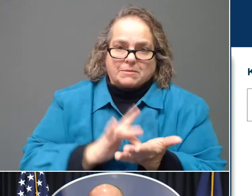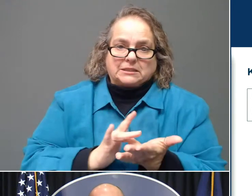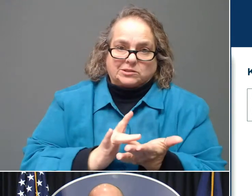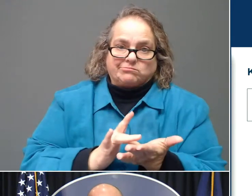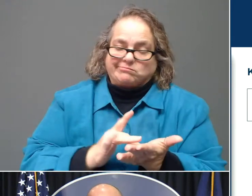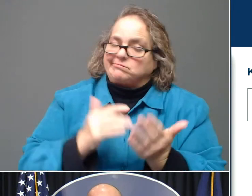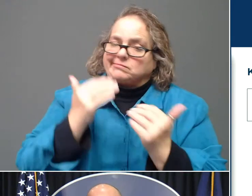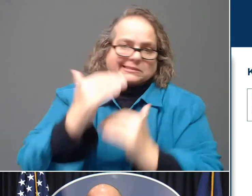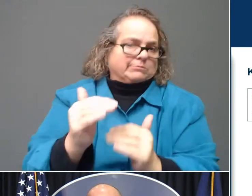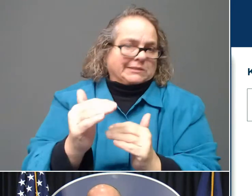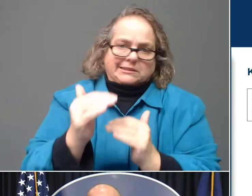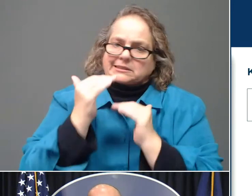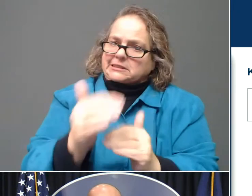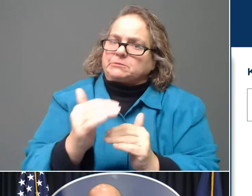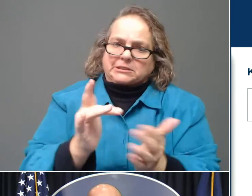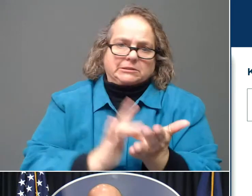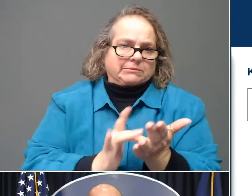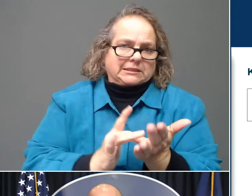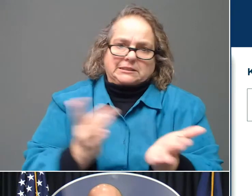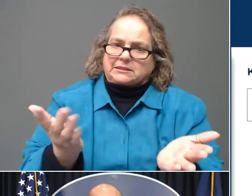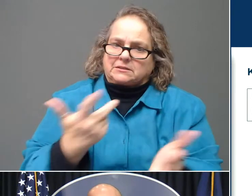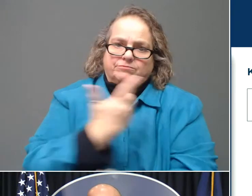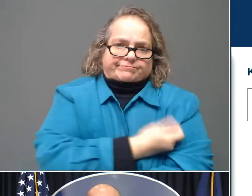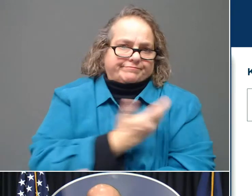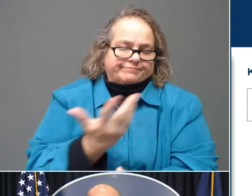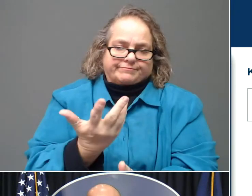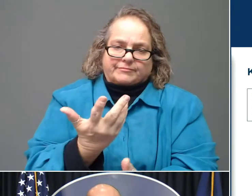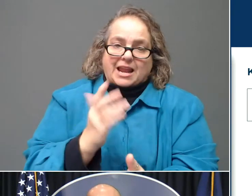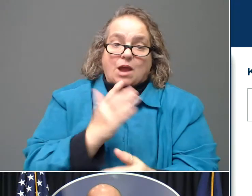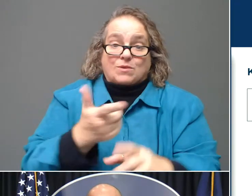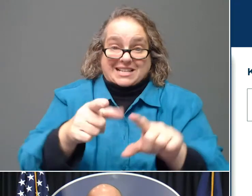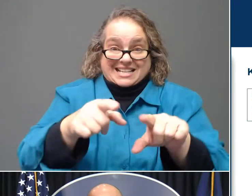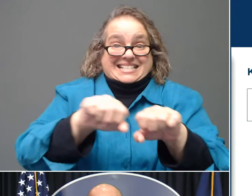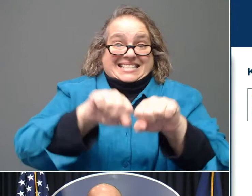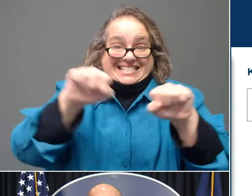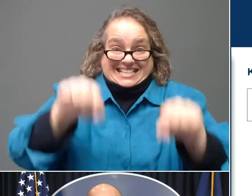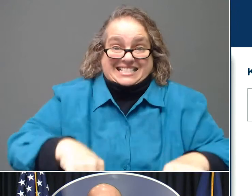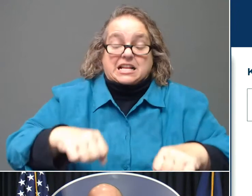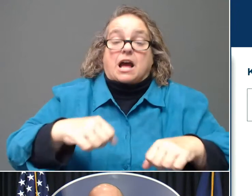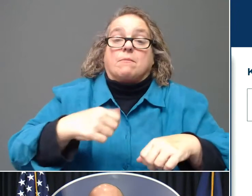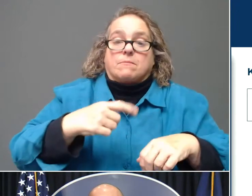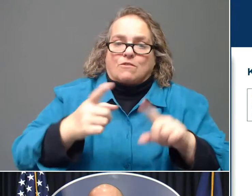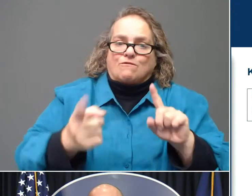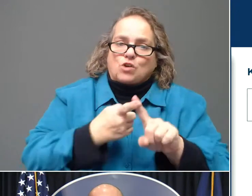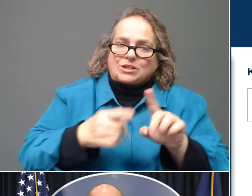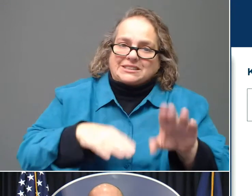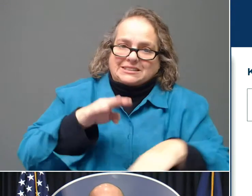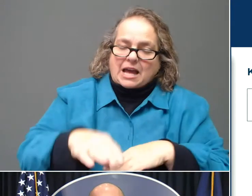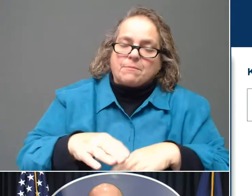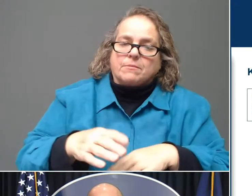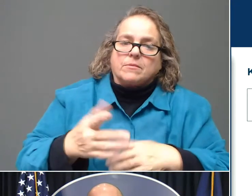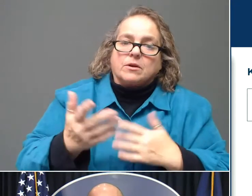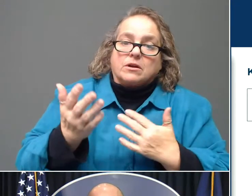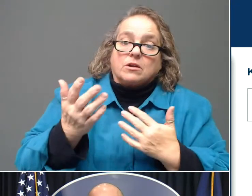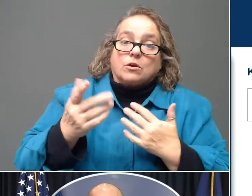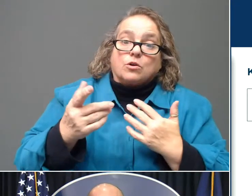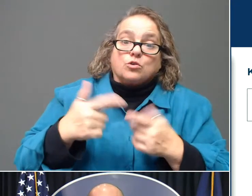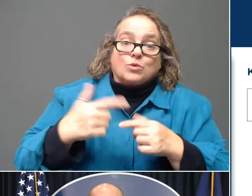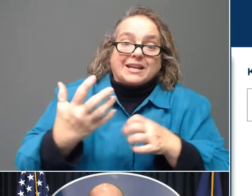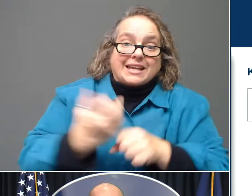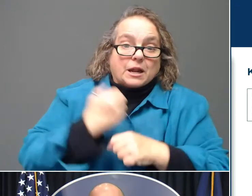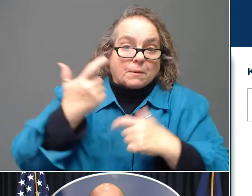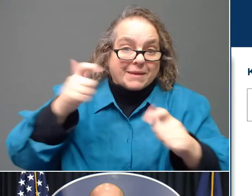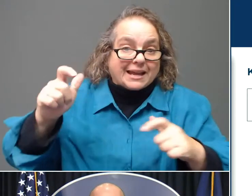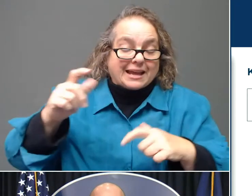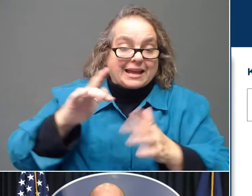This system is the first step to having a foundation upon which we'll grow and build a bigger network. When you go to schedule,